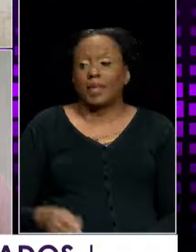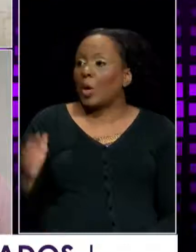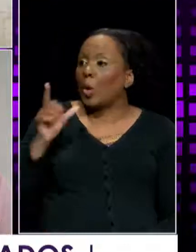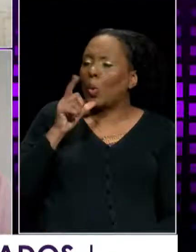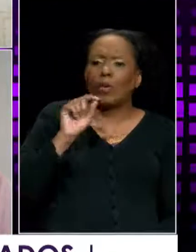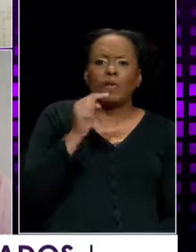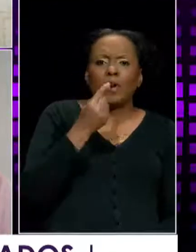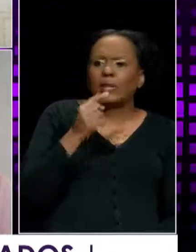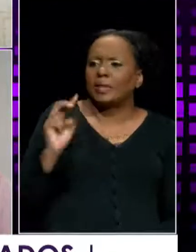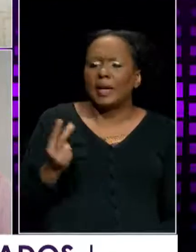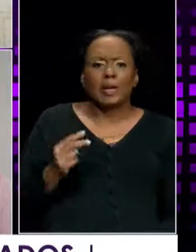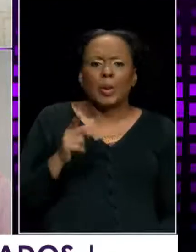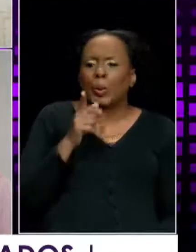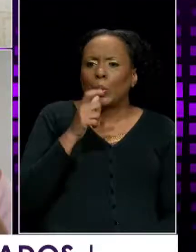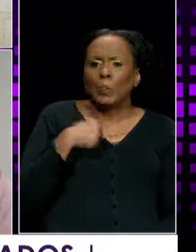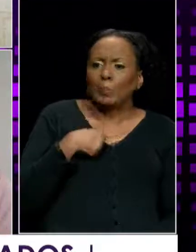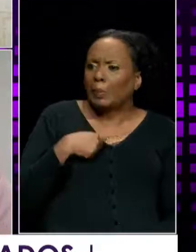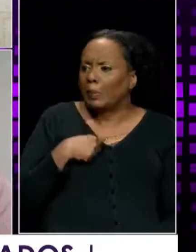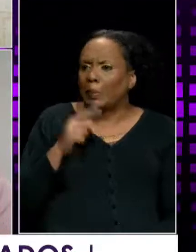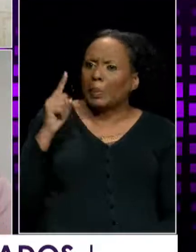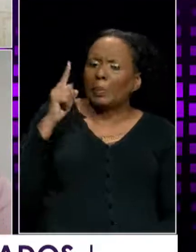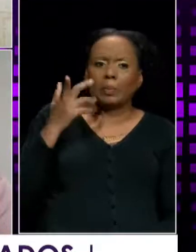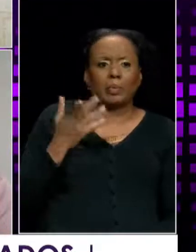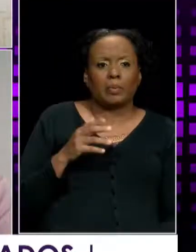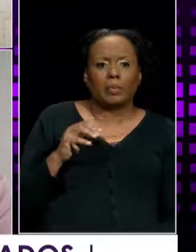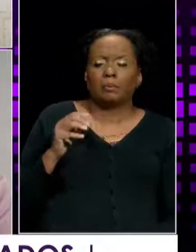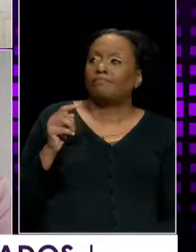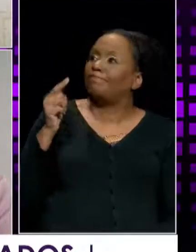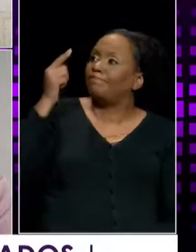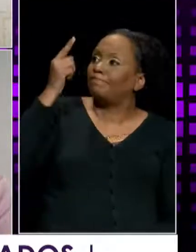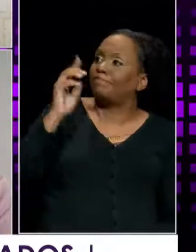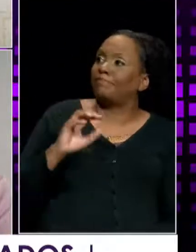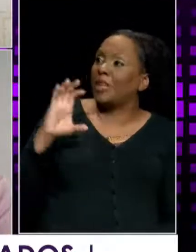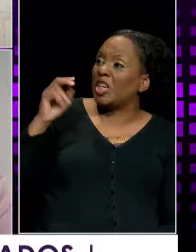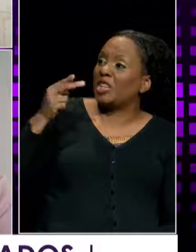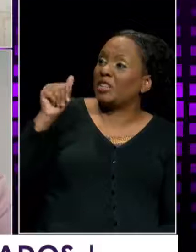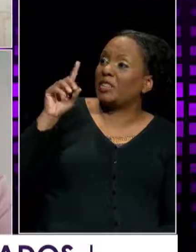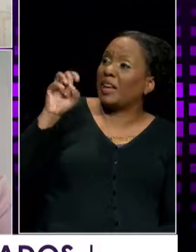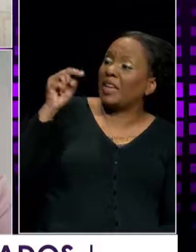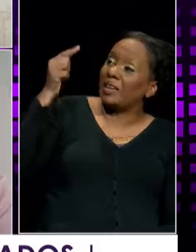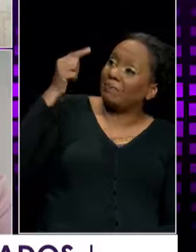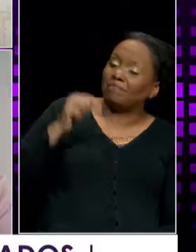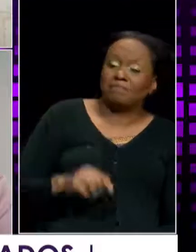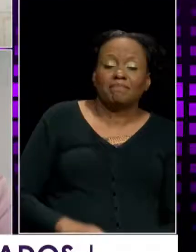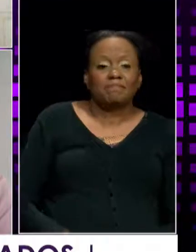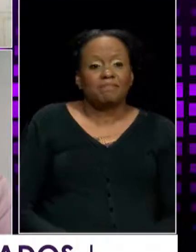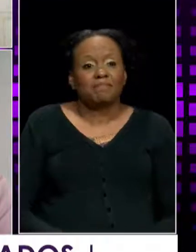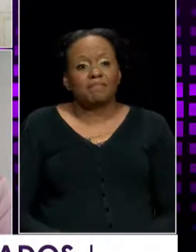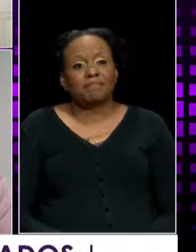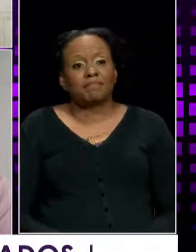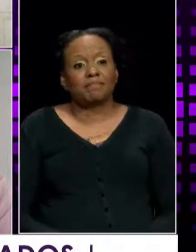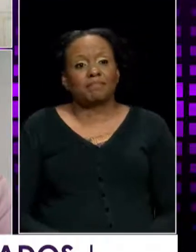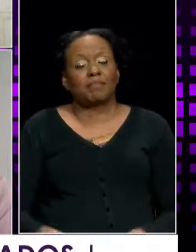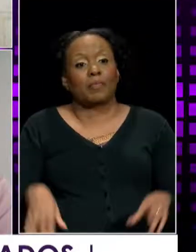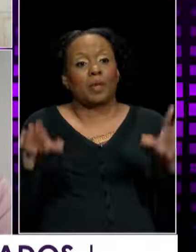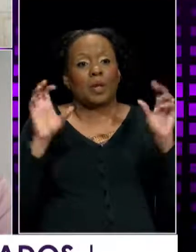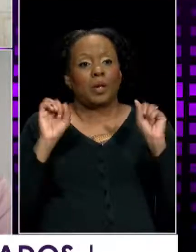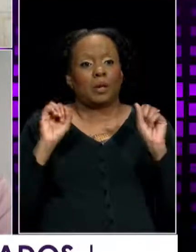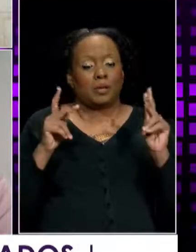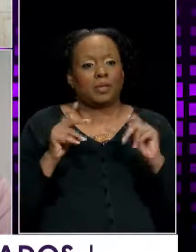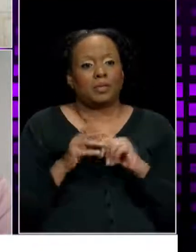didn't hear the name Anyone is properly. Yeah. Okay, Shade, go ahead. Okay, great. So after reviewing this